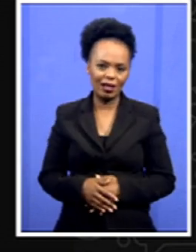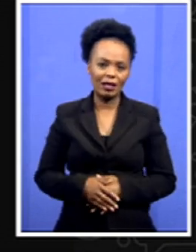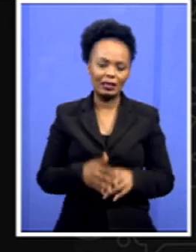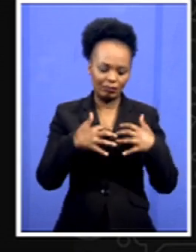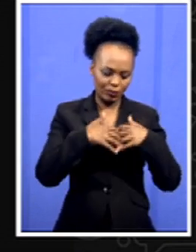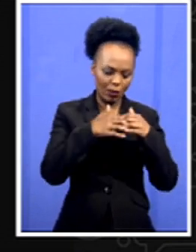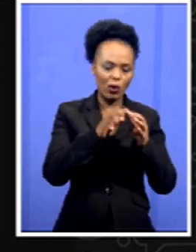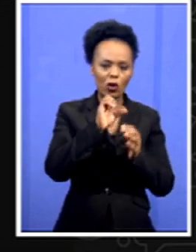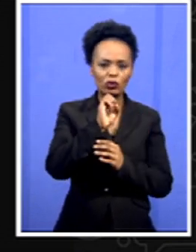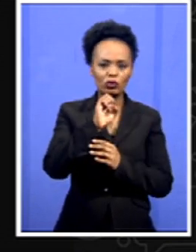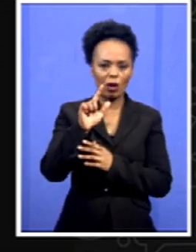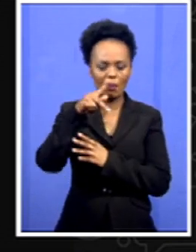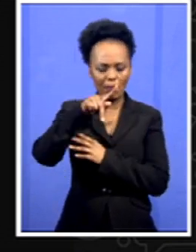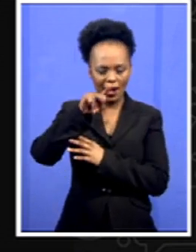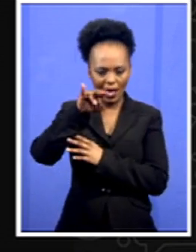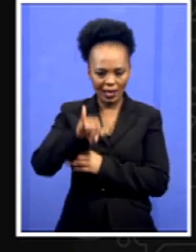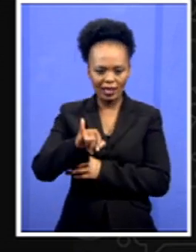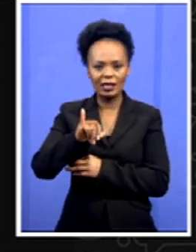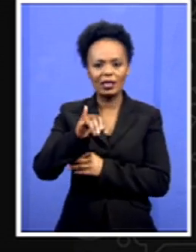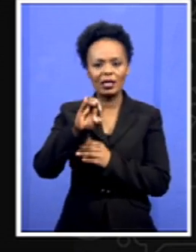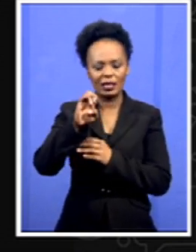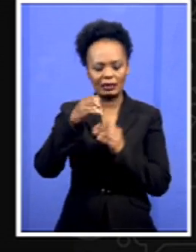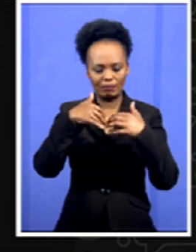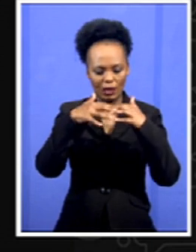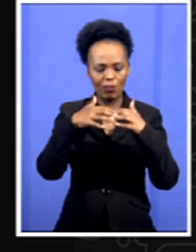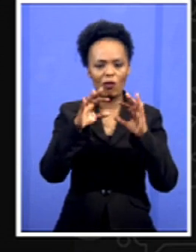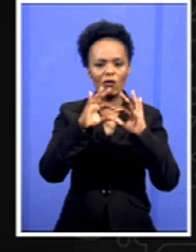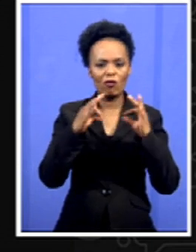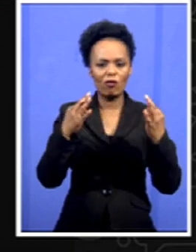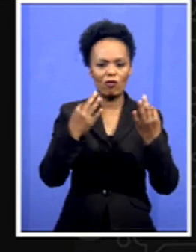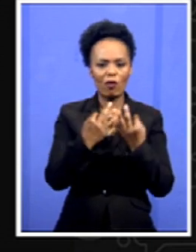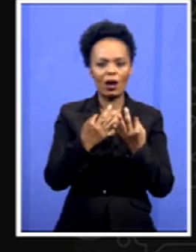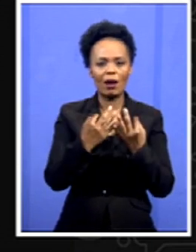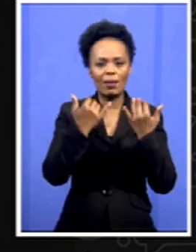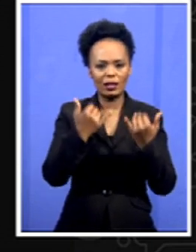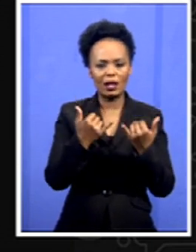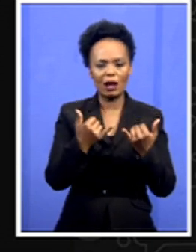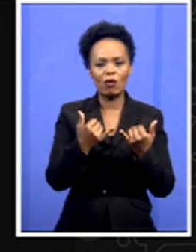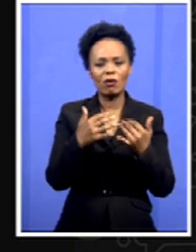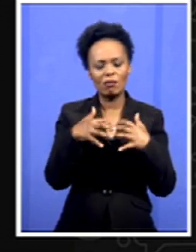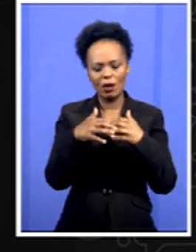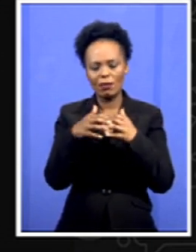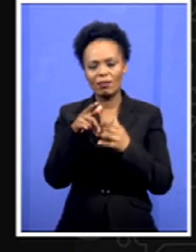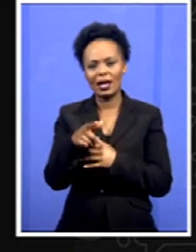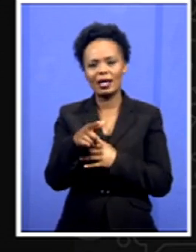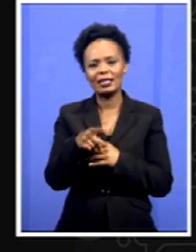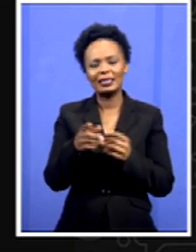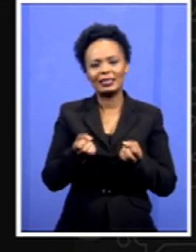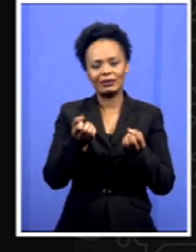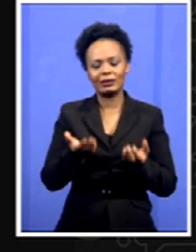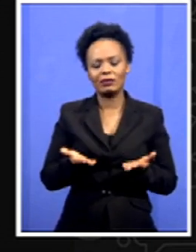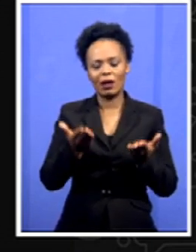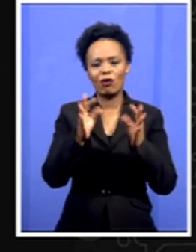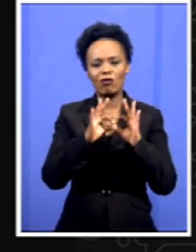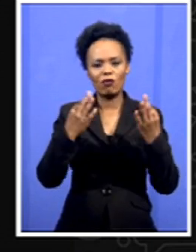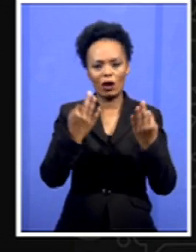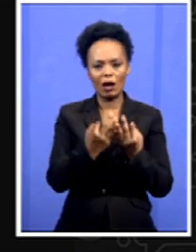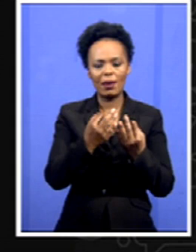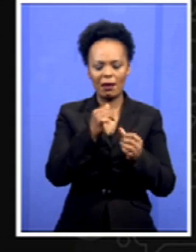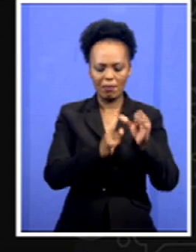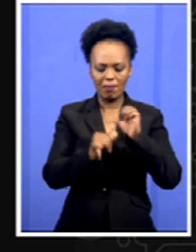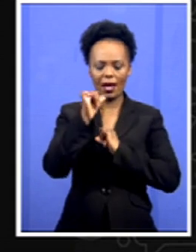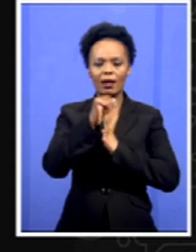Service Delivery Forum. We are also contesting the district municipality under the Francis Baard Service Delivery Forum. It is time that the power be returned to the